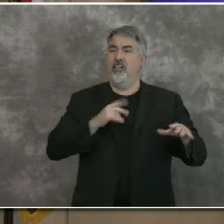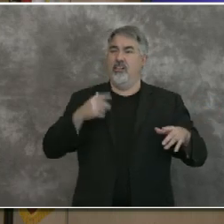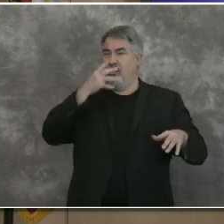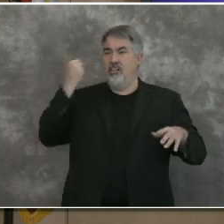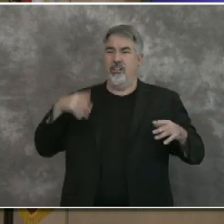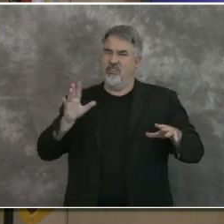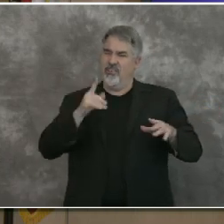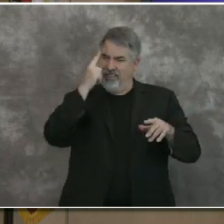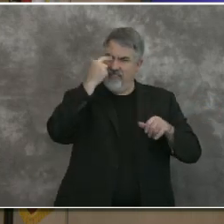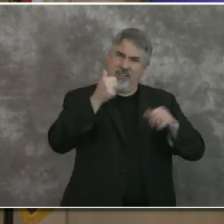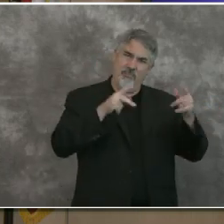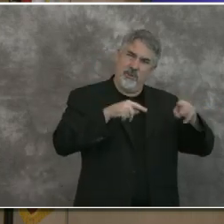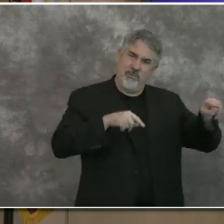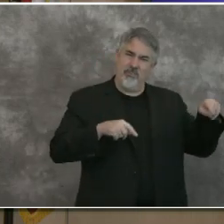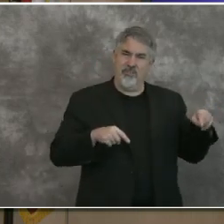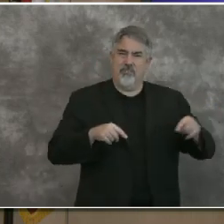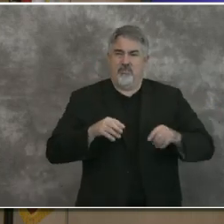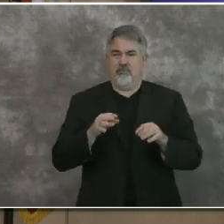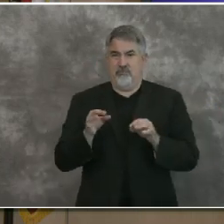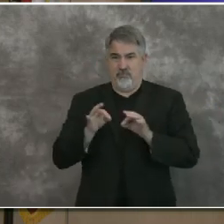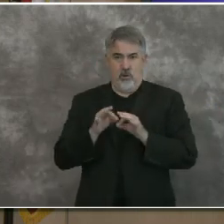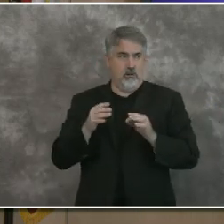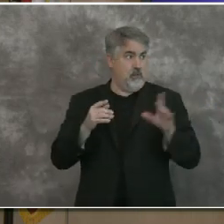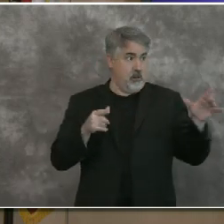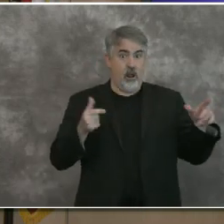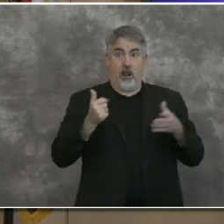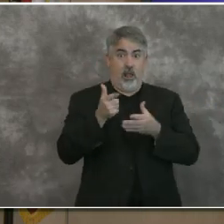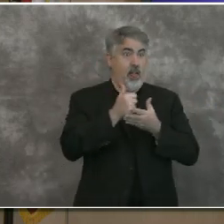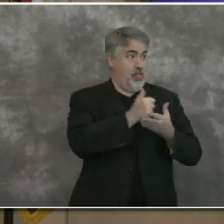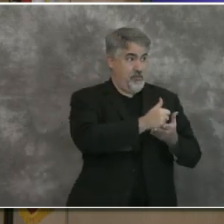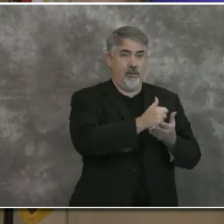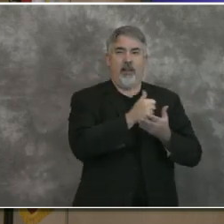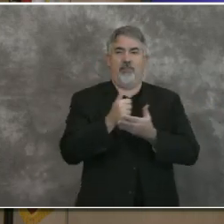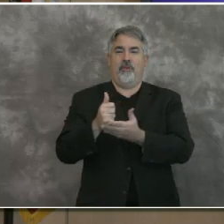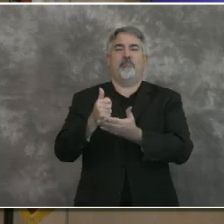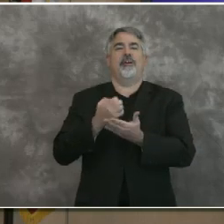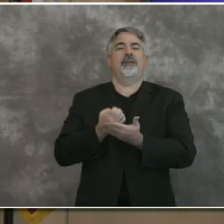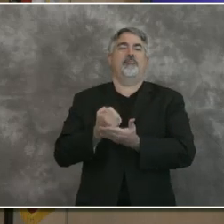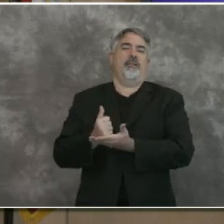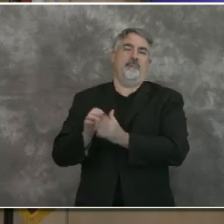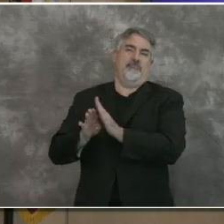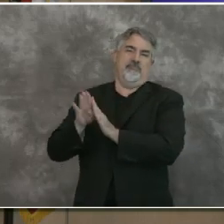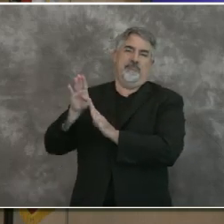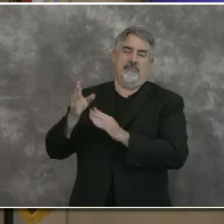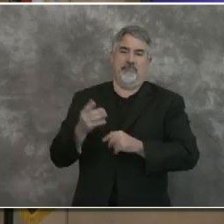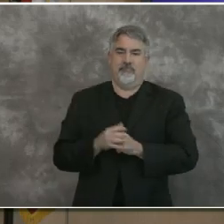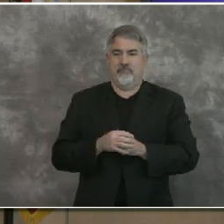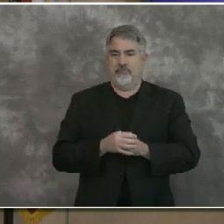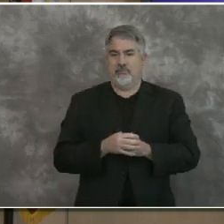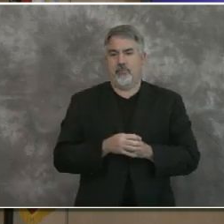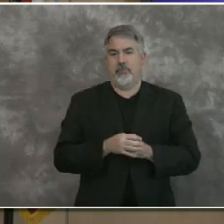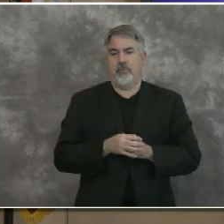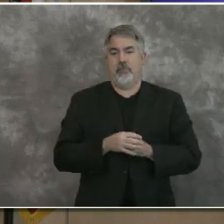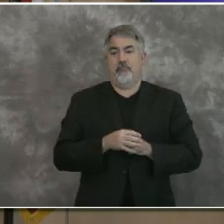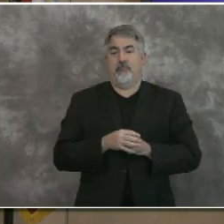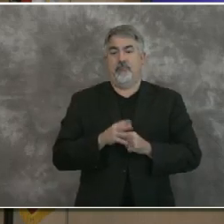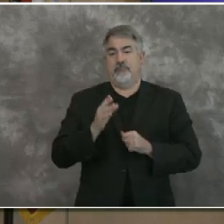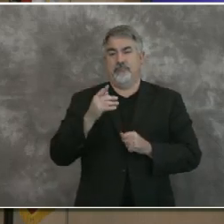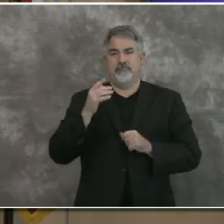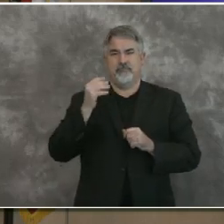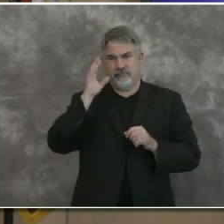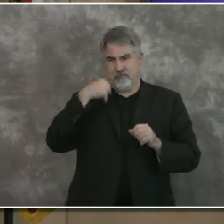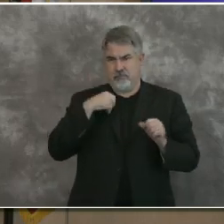want to address the issue because, again, there seems to be some lingering concern over the issue of local variants or local counties' ability to move separate from the